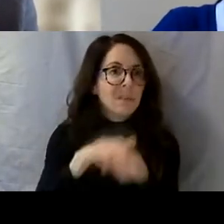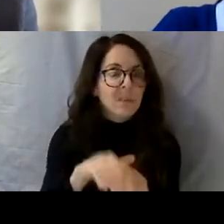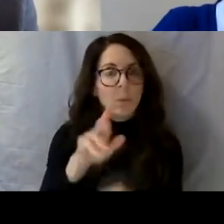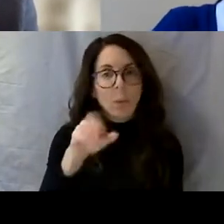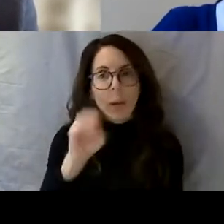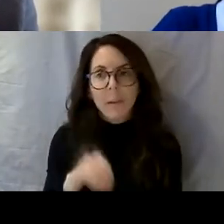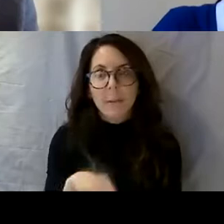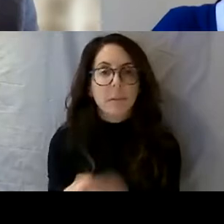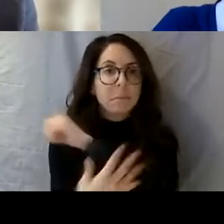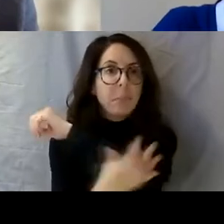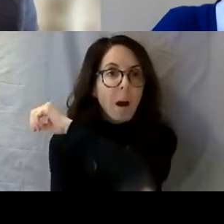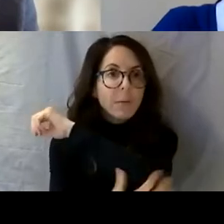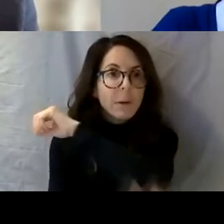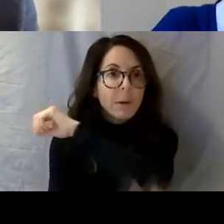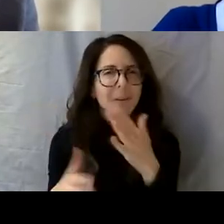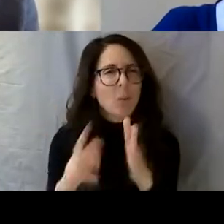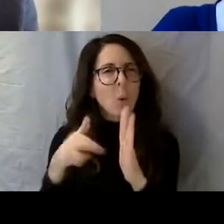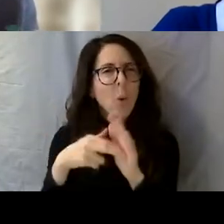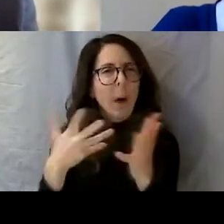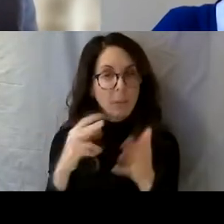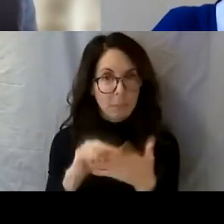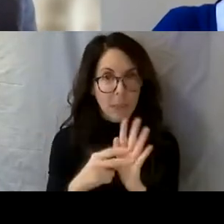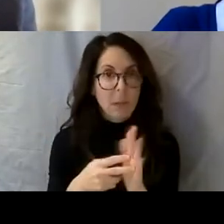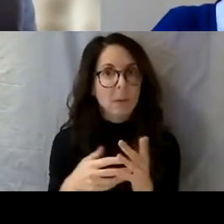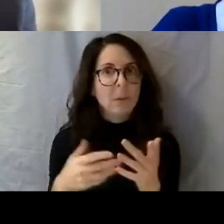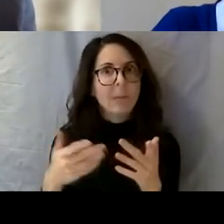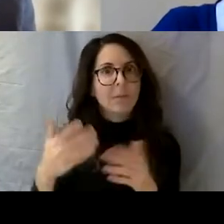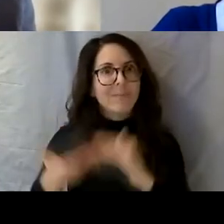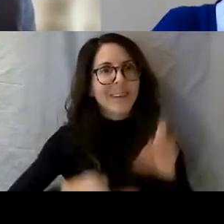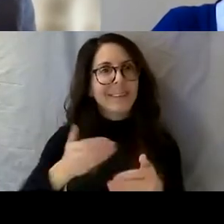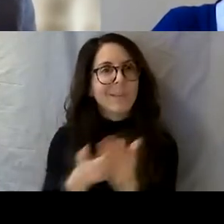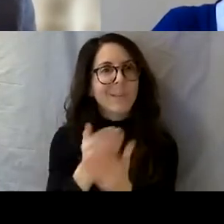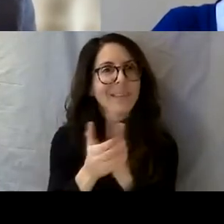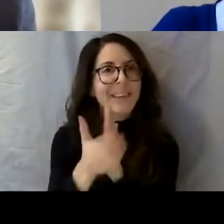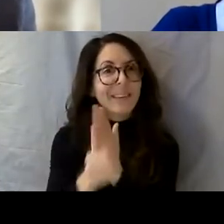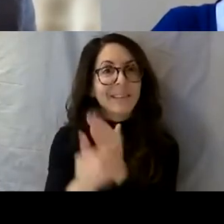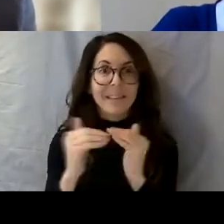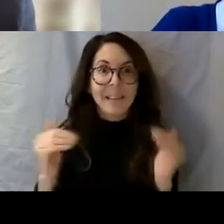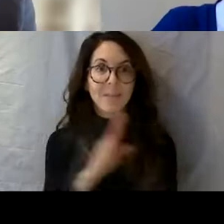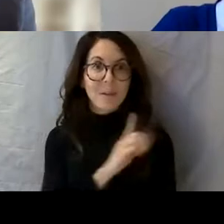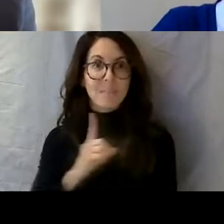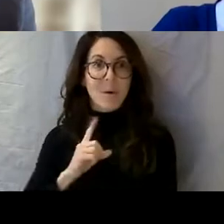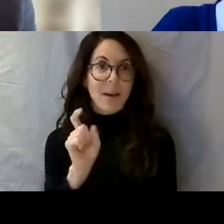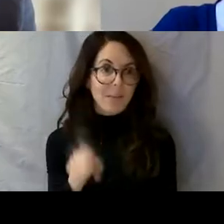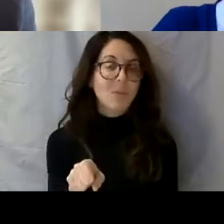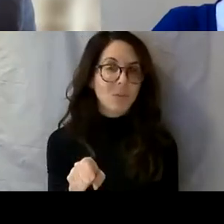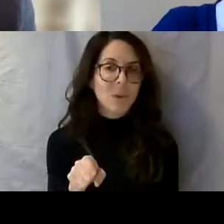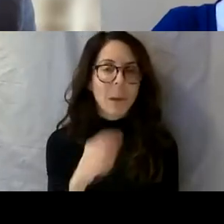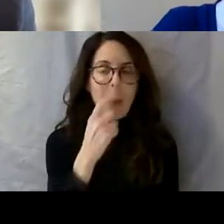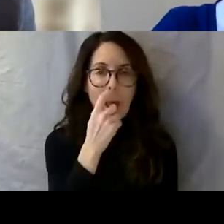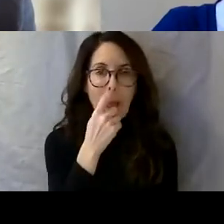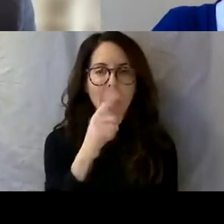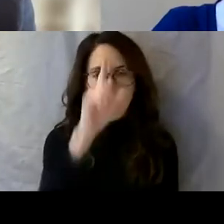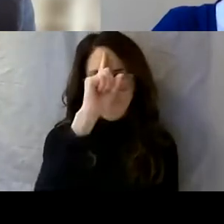means bringing new skills to the table at board level as well. I think we can, for sure,